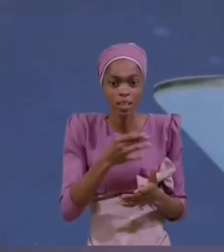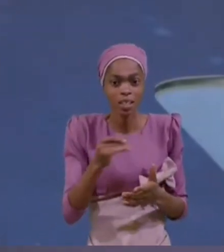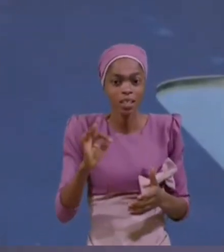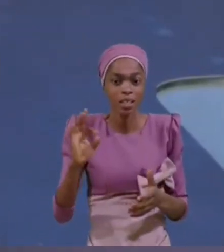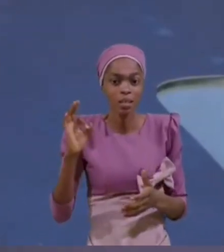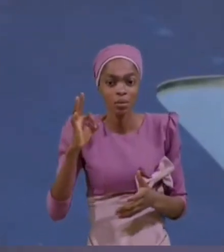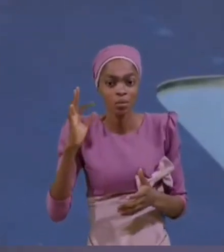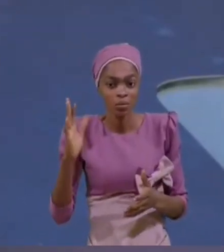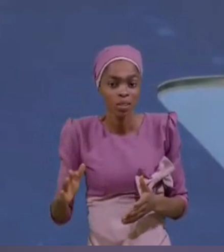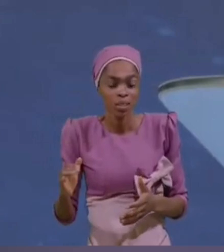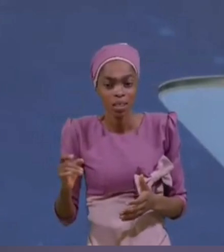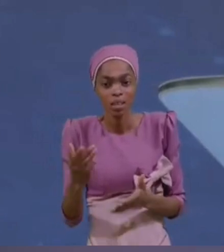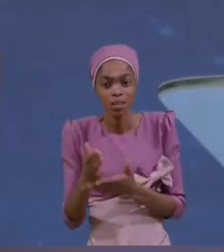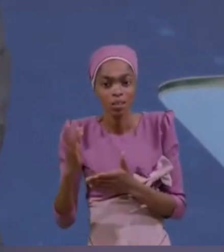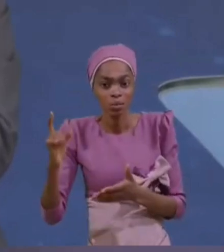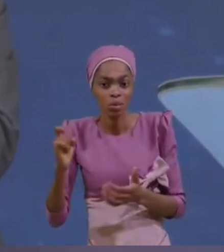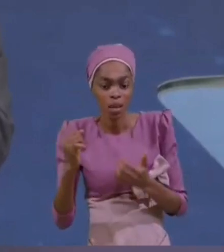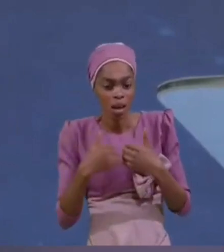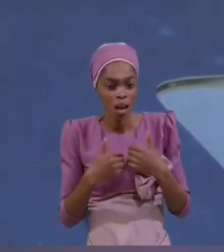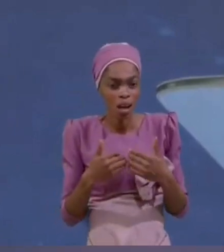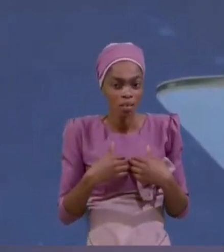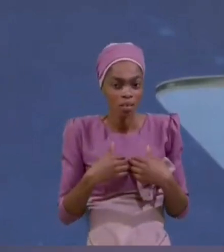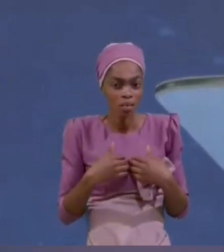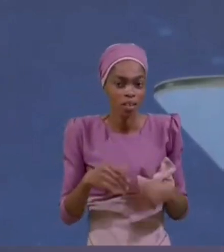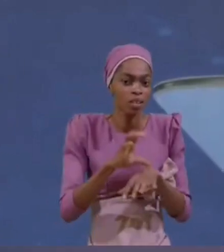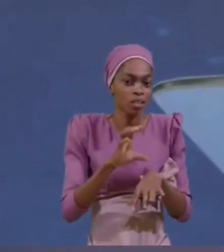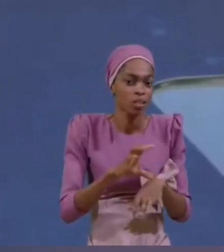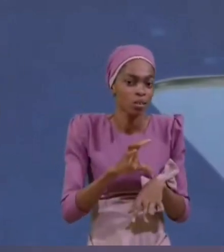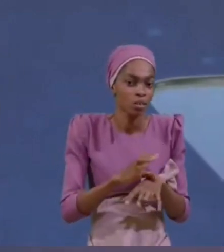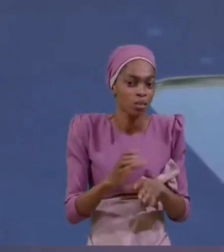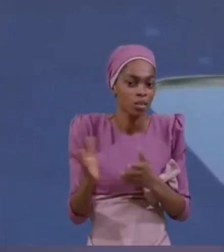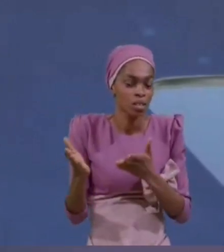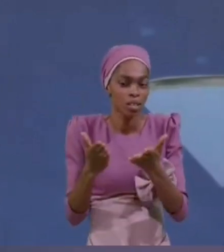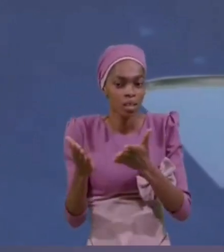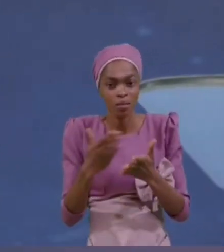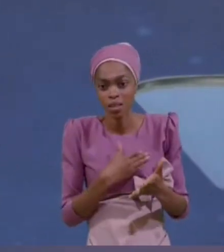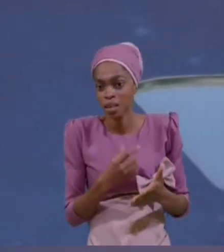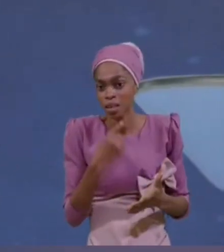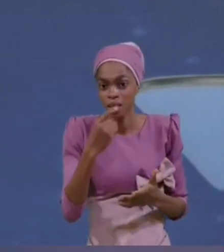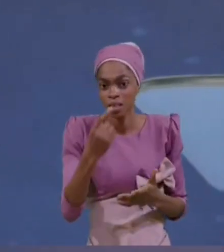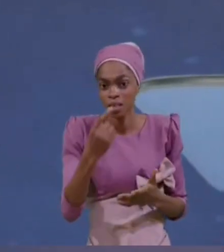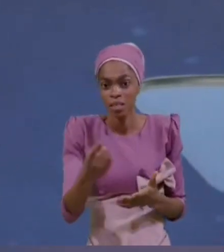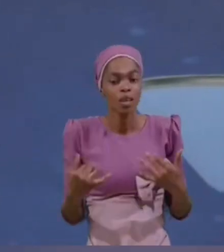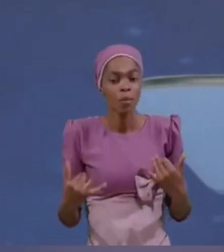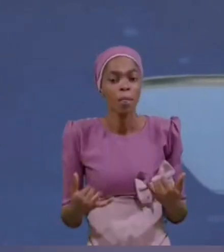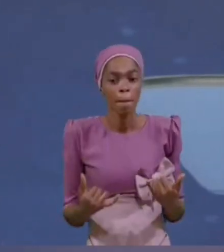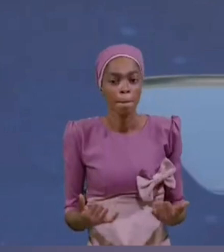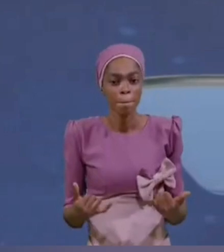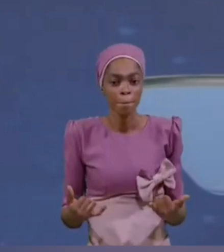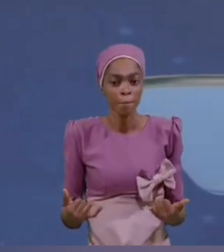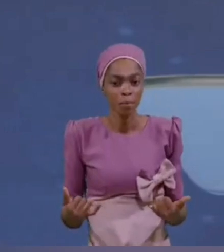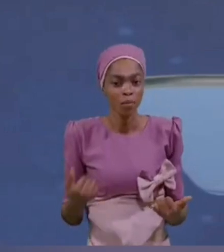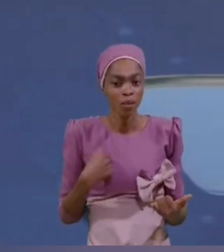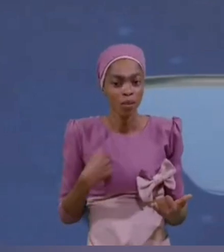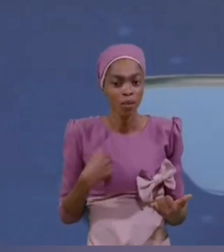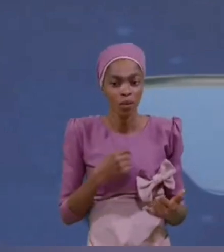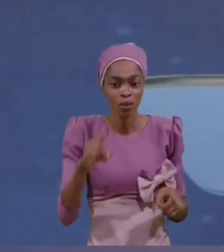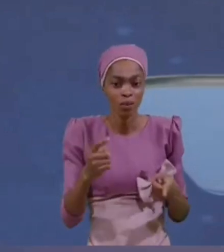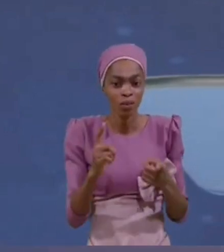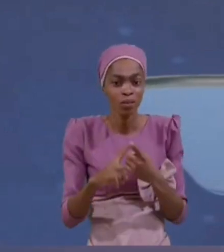their church service, and he said, now we're going to